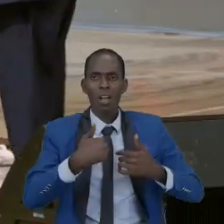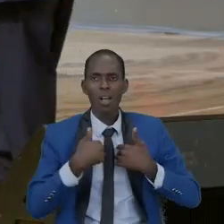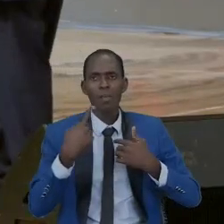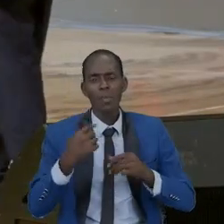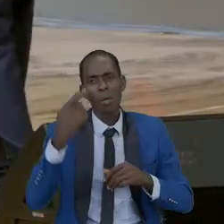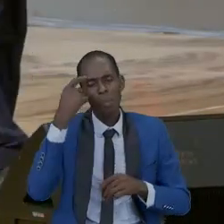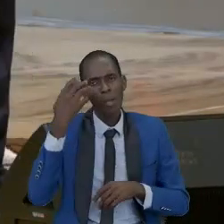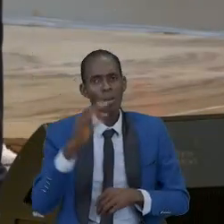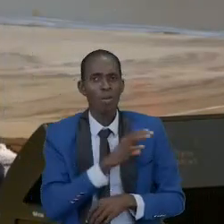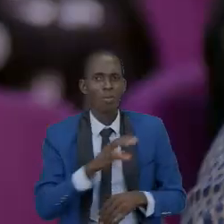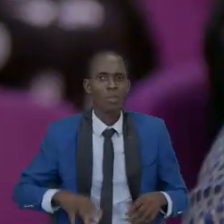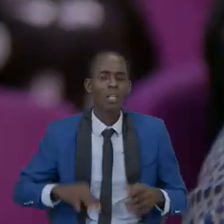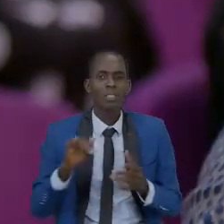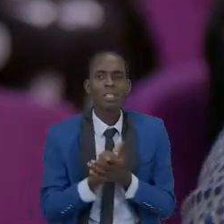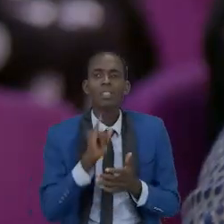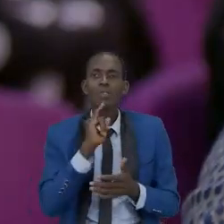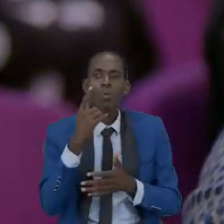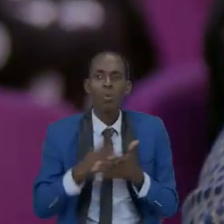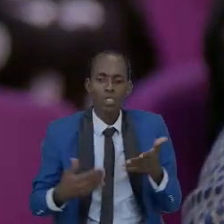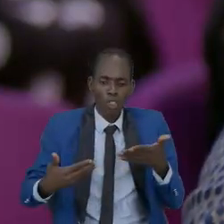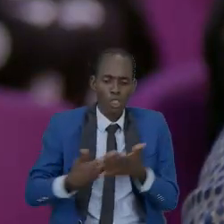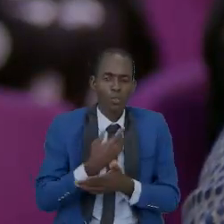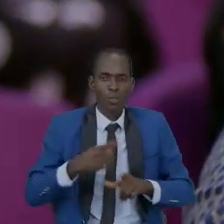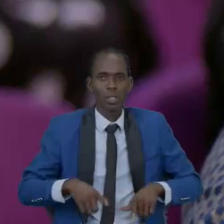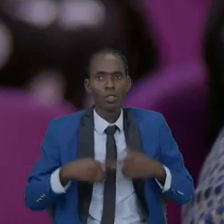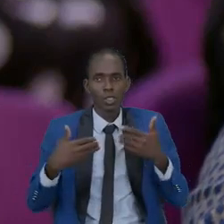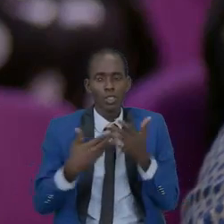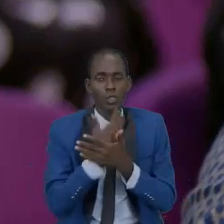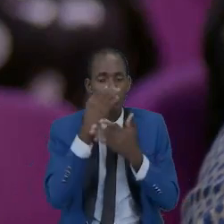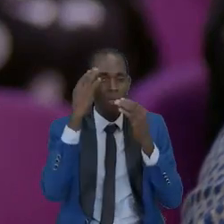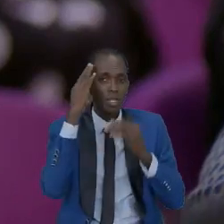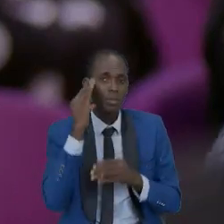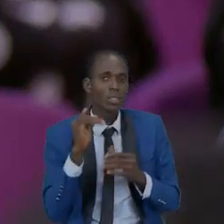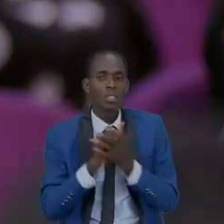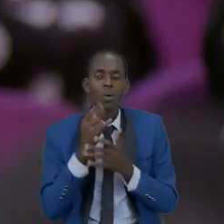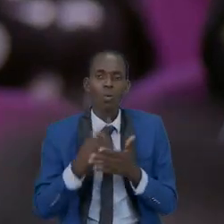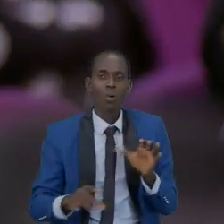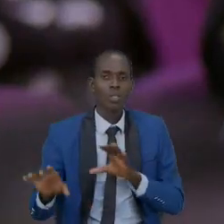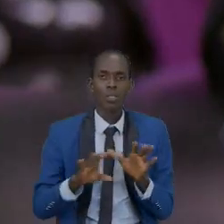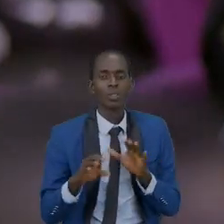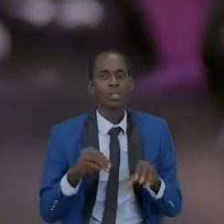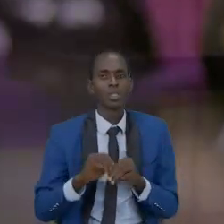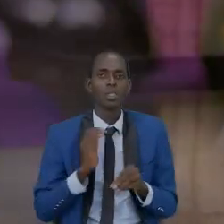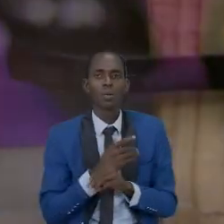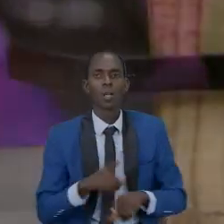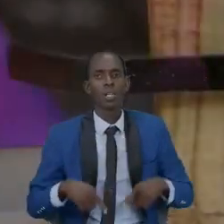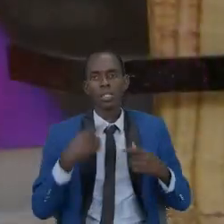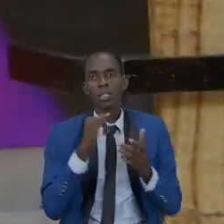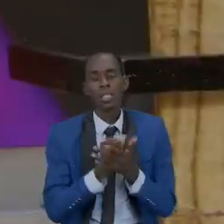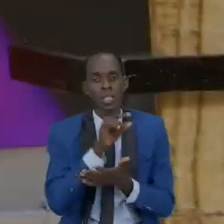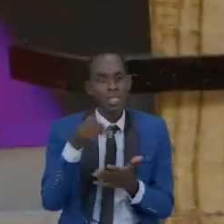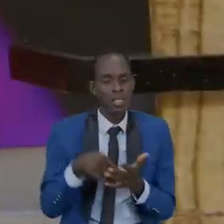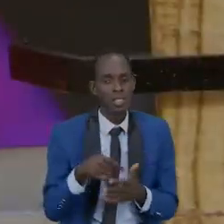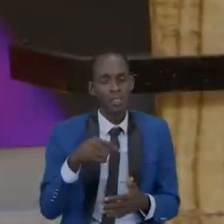And that is what the new life and the new experience, that is what it does in our lives. It says, let this